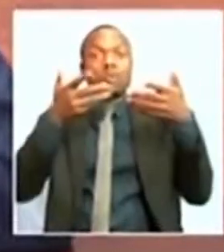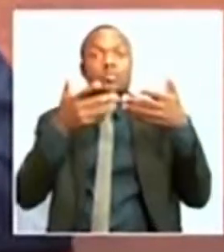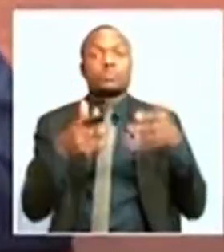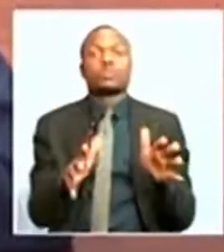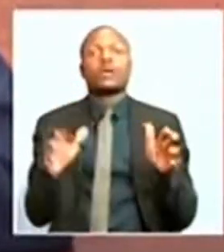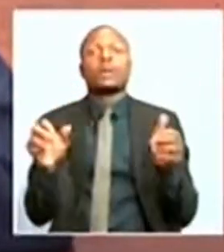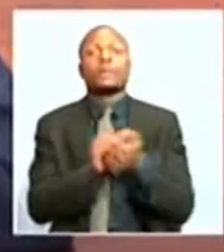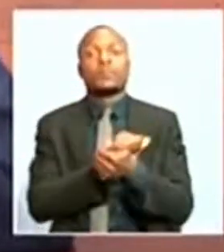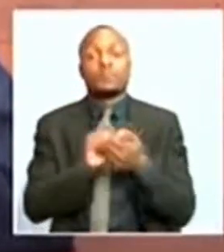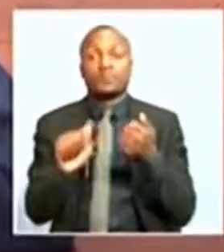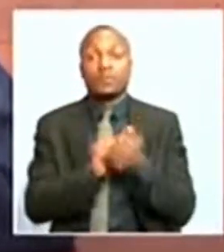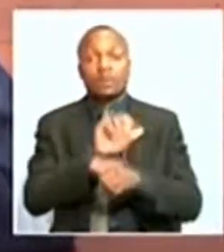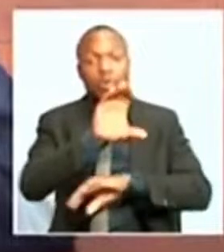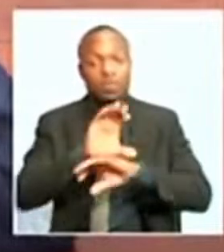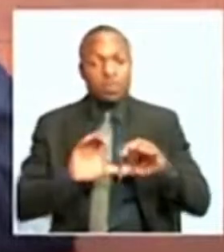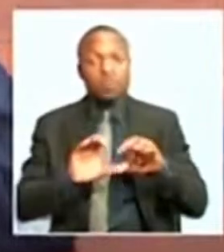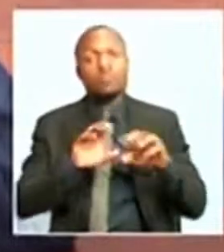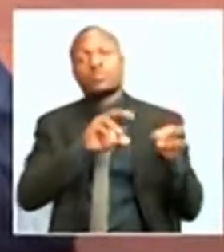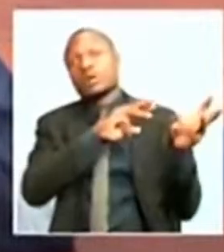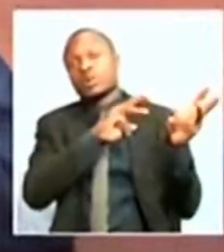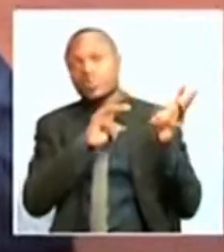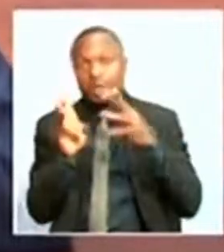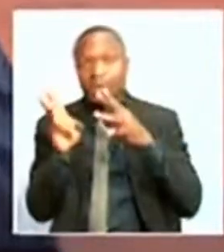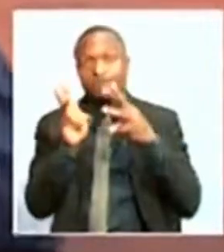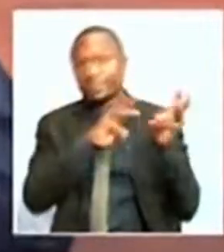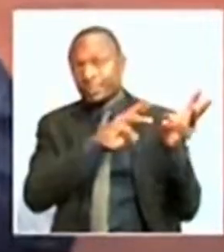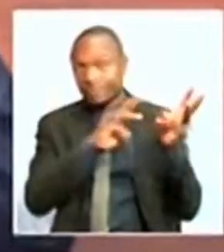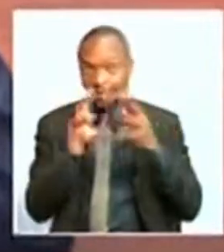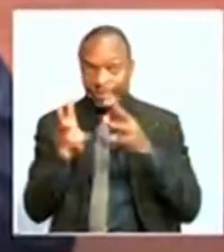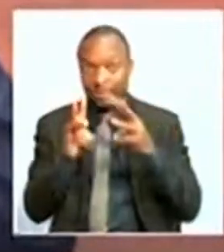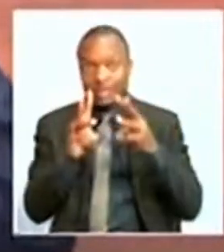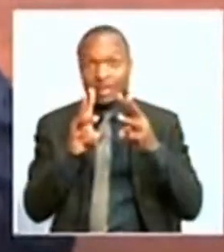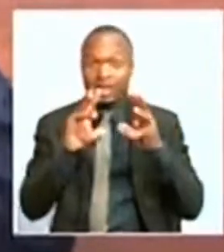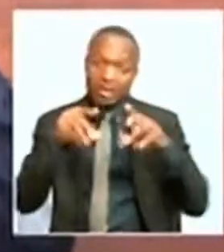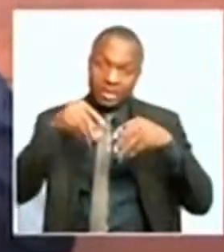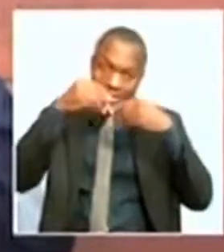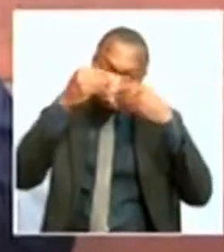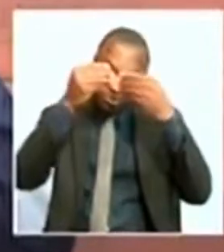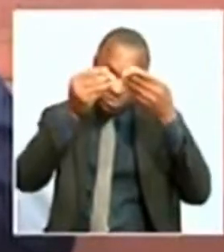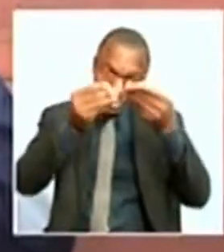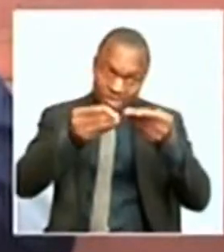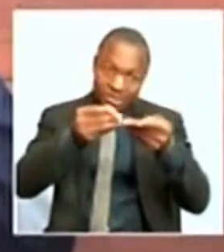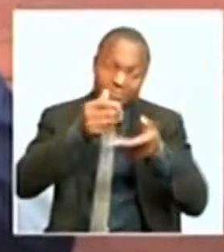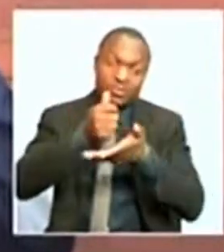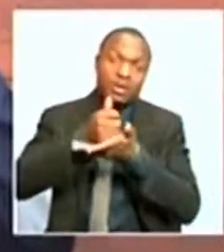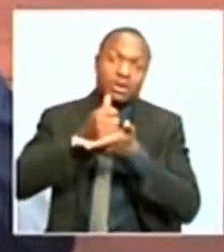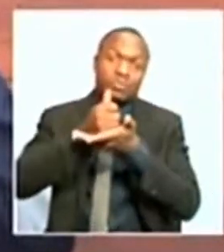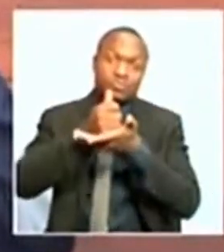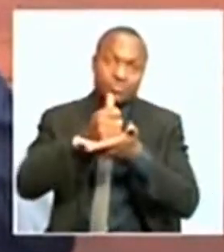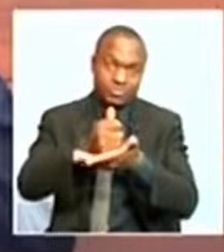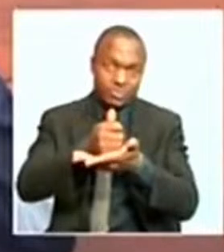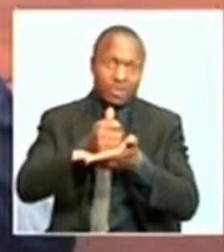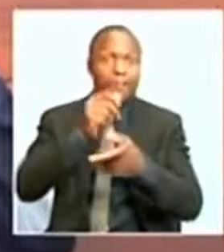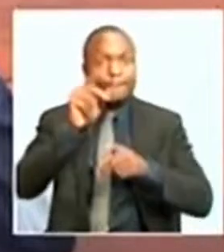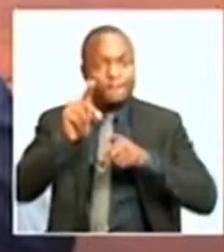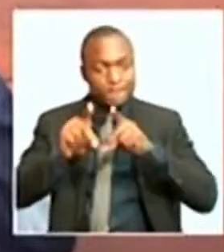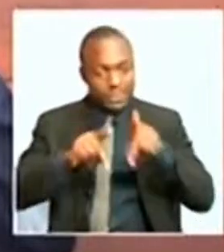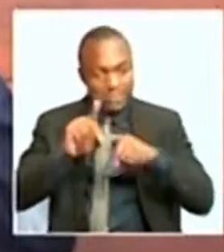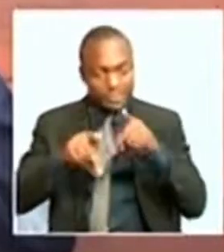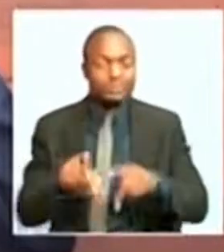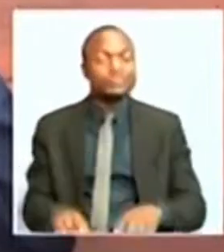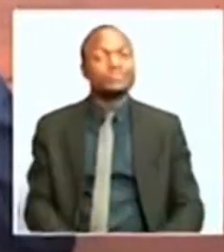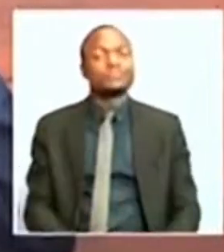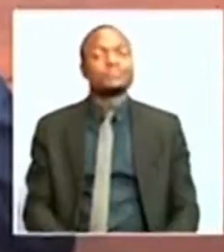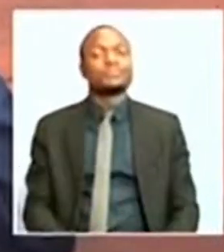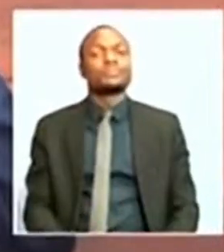weather conditions, trying to provide the relief to our people.